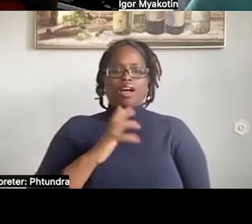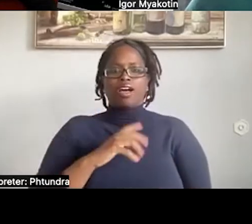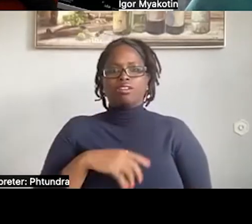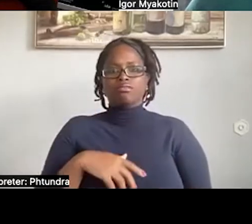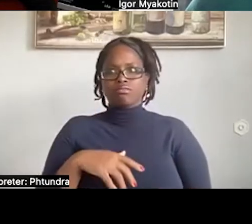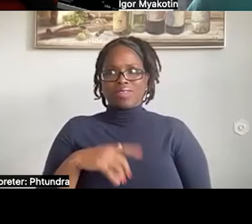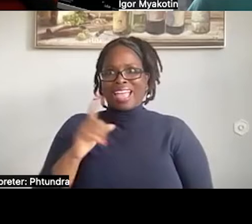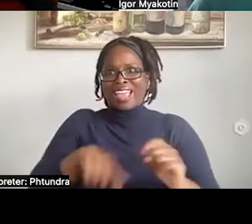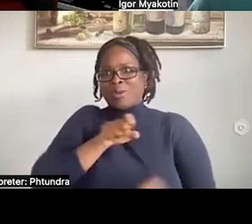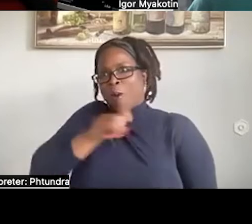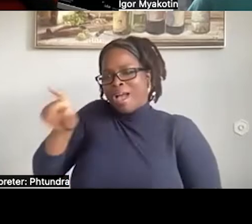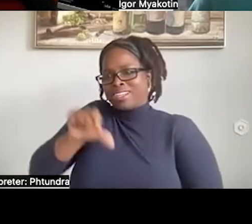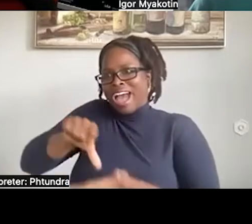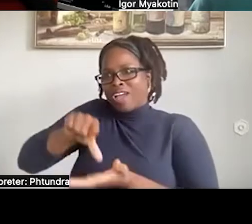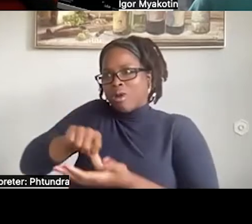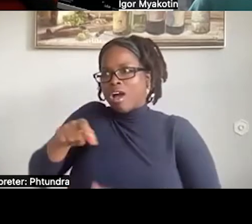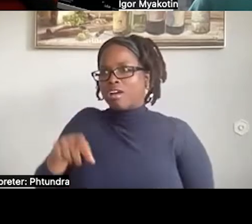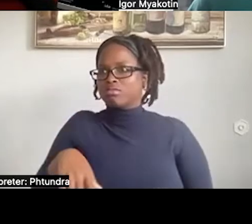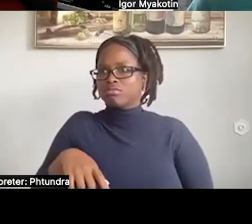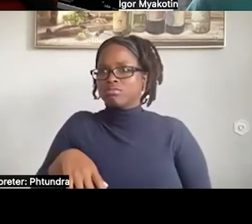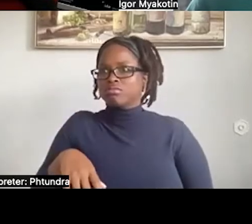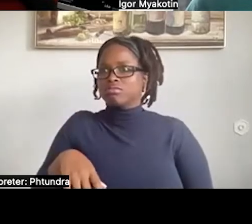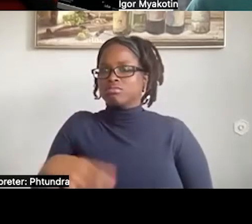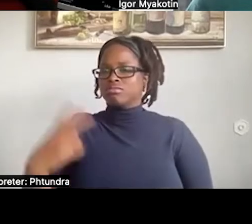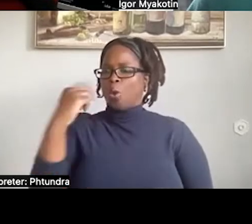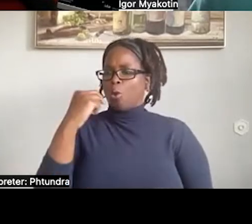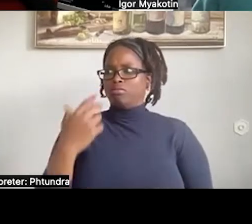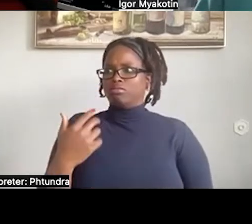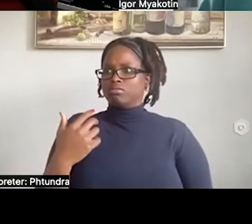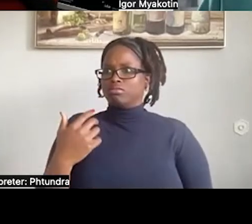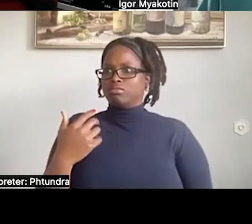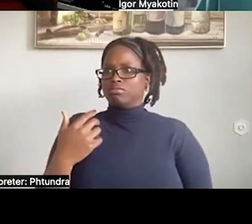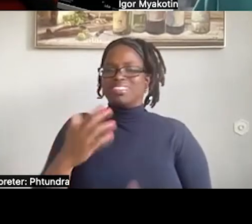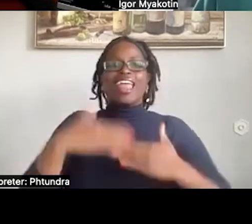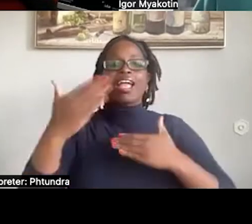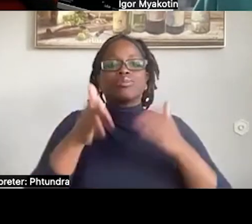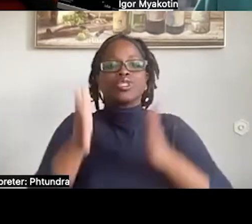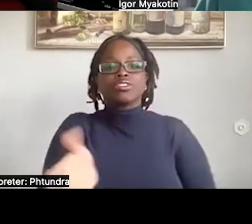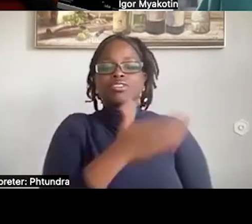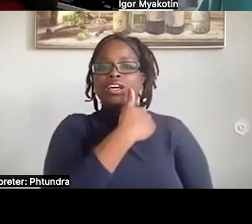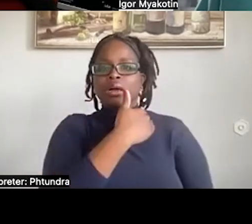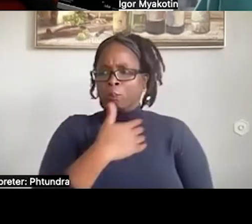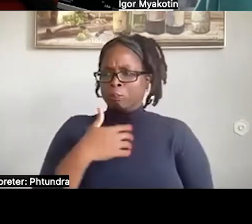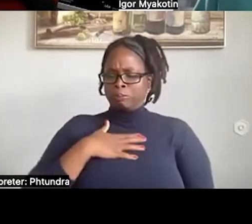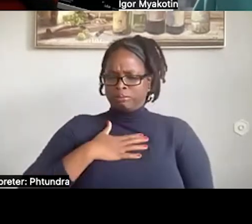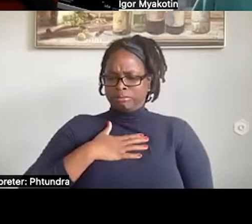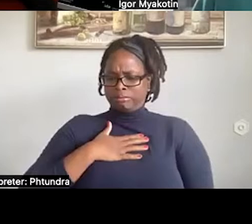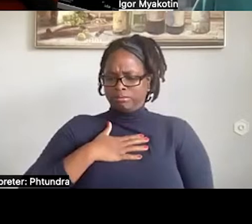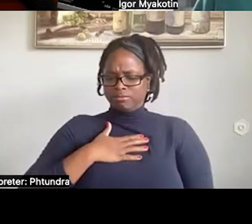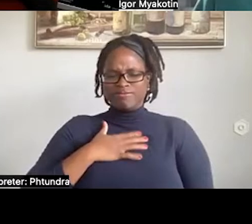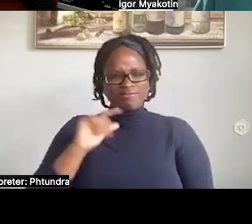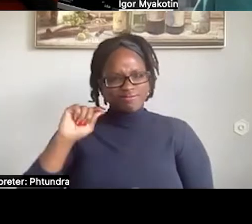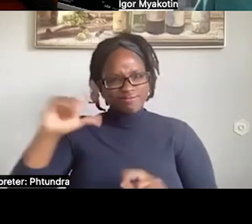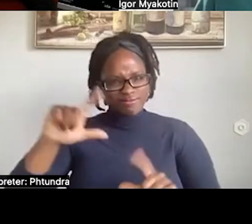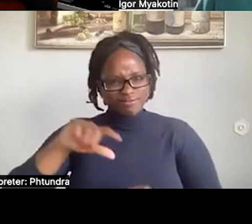there, just leaving me there and say goodbye and go to the next person. Like, it was like, I was surprised by what even